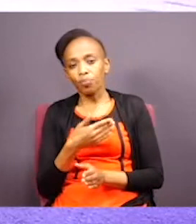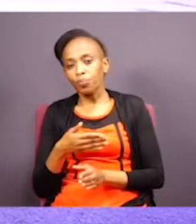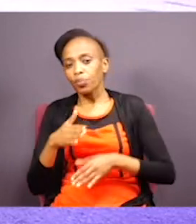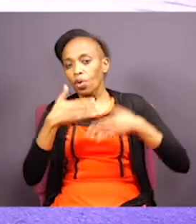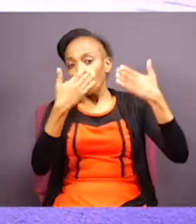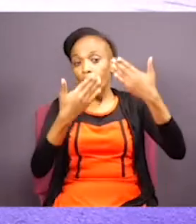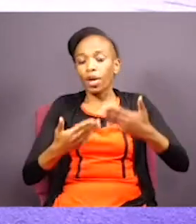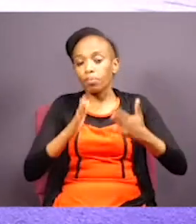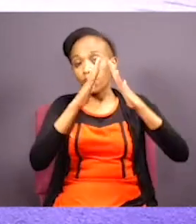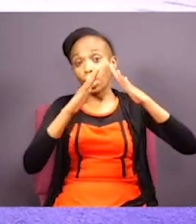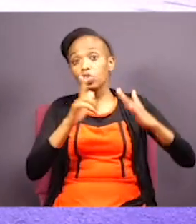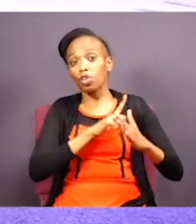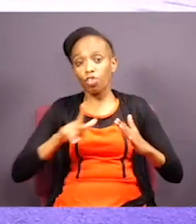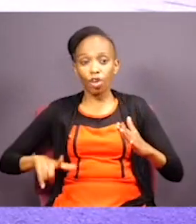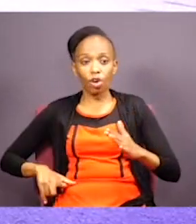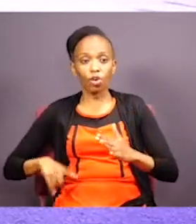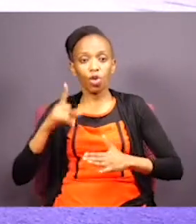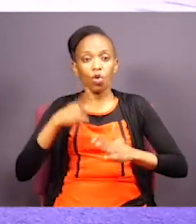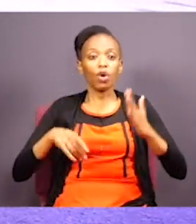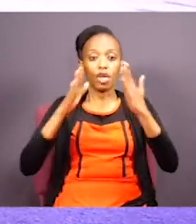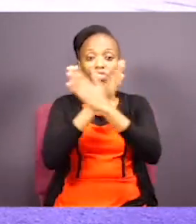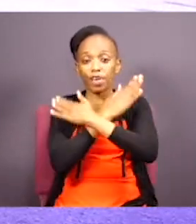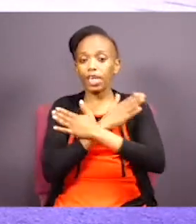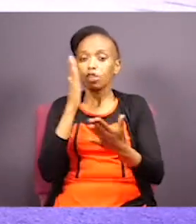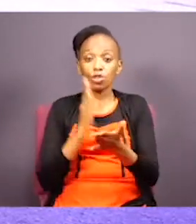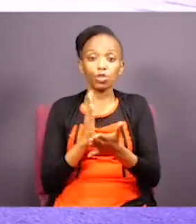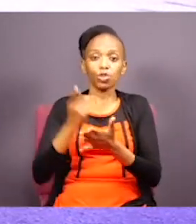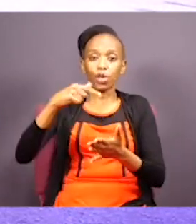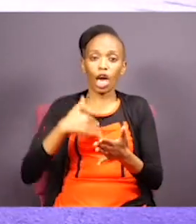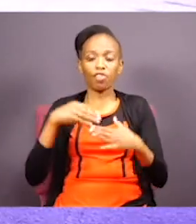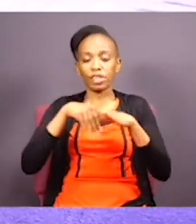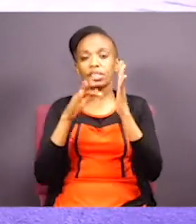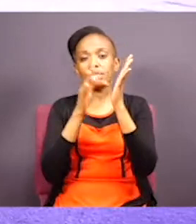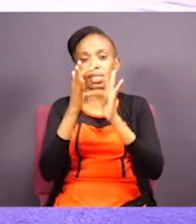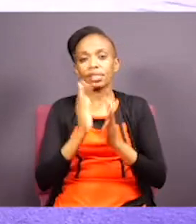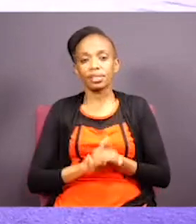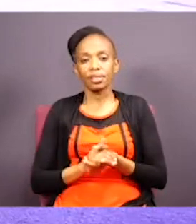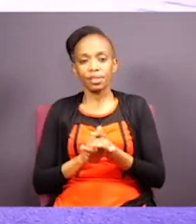Welcome to the house of the Lord. What a friend indeed we have in Jesus.